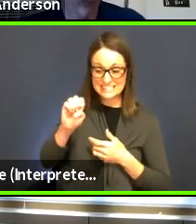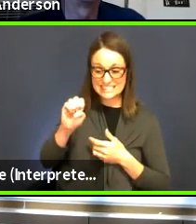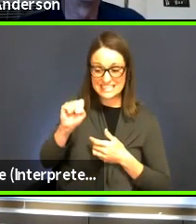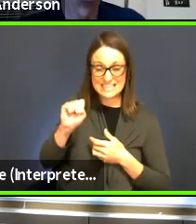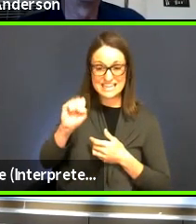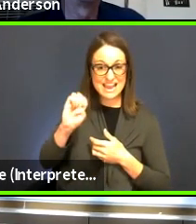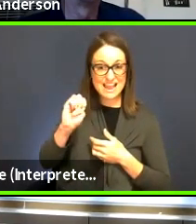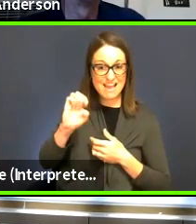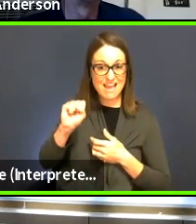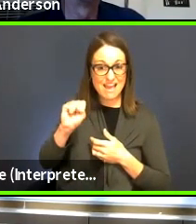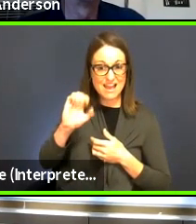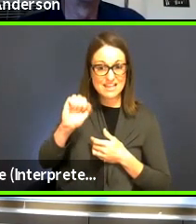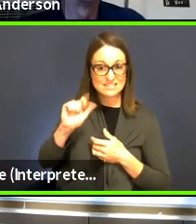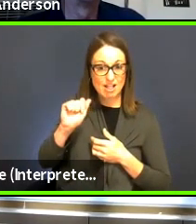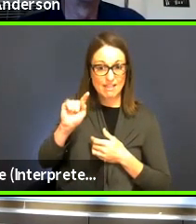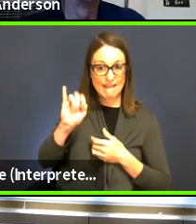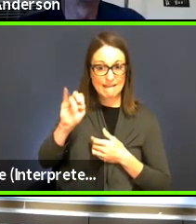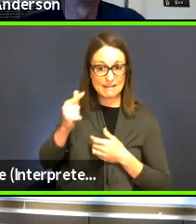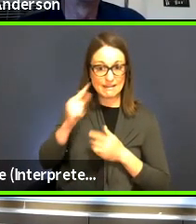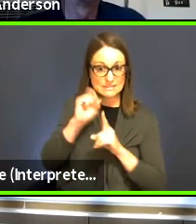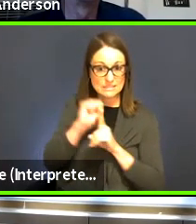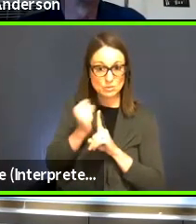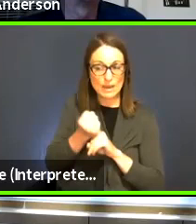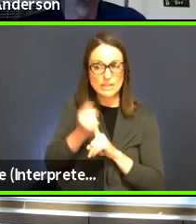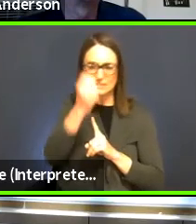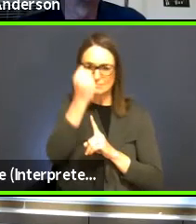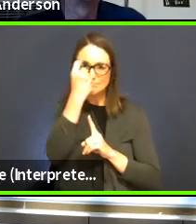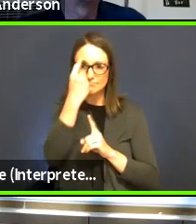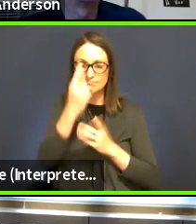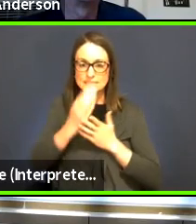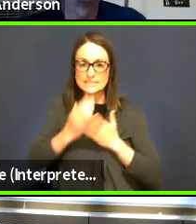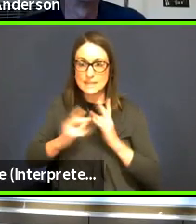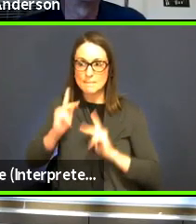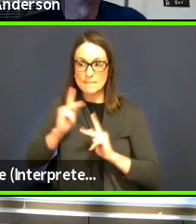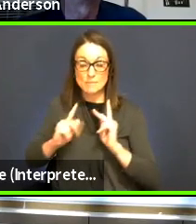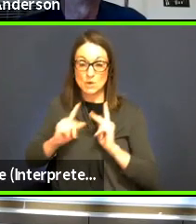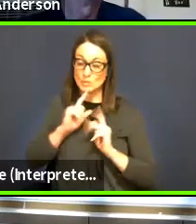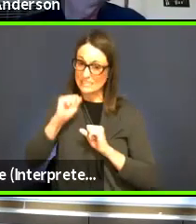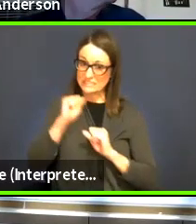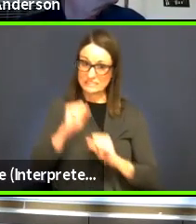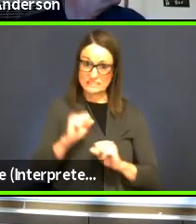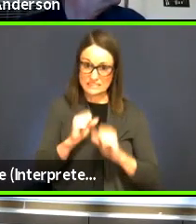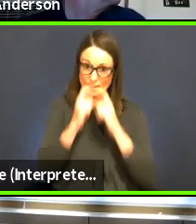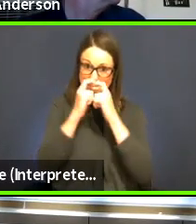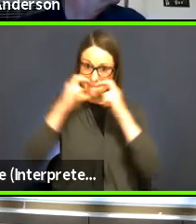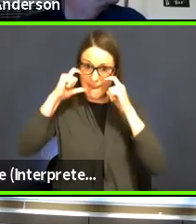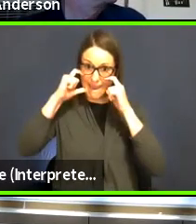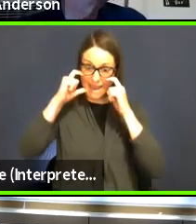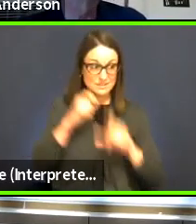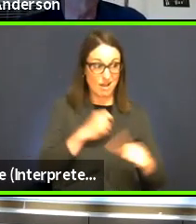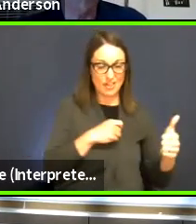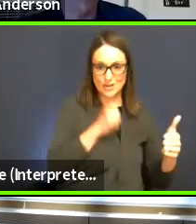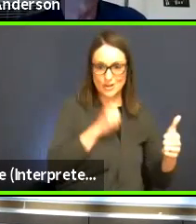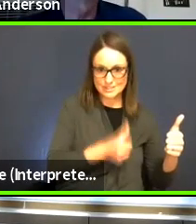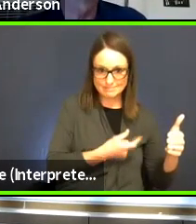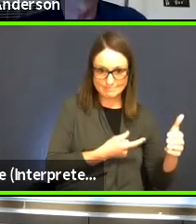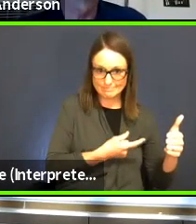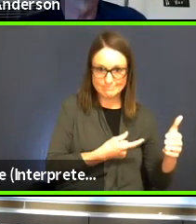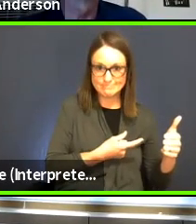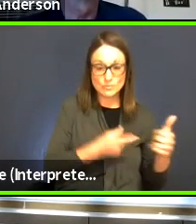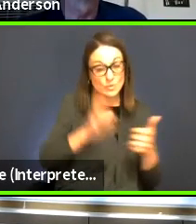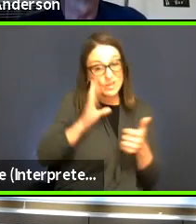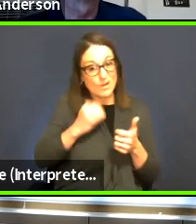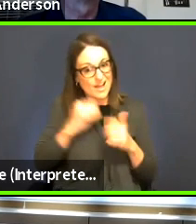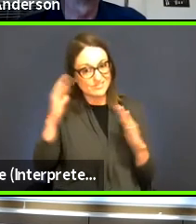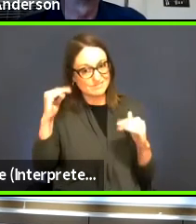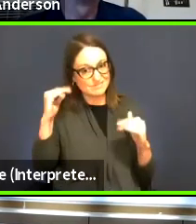be folks who feel strongly about wearing masks, those who don't, where we will have an expectation that that happens.